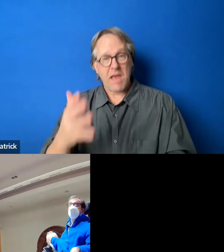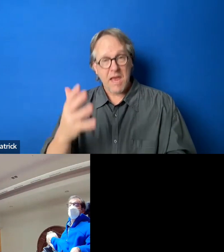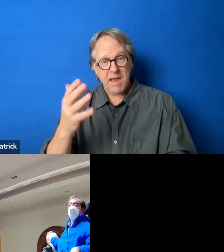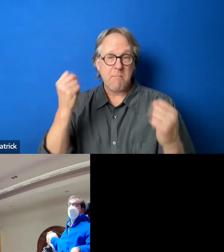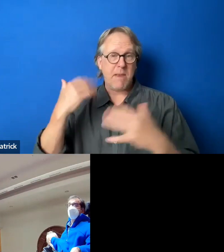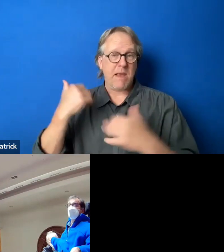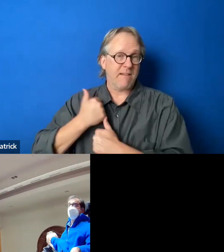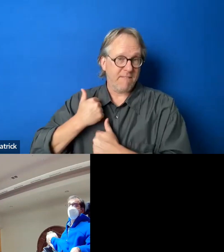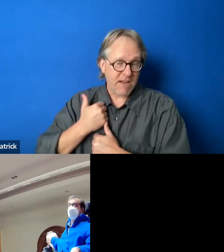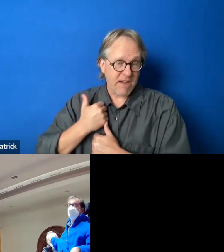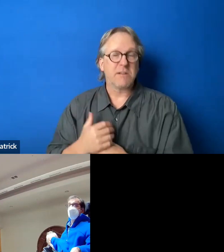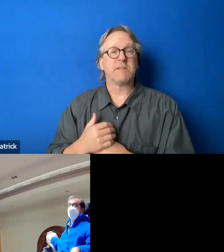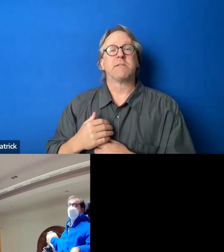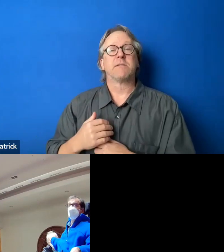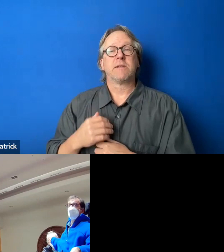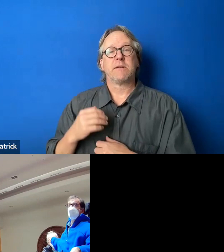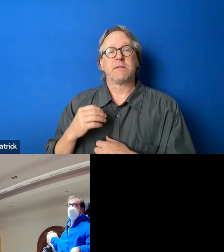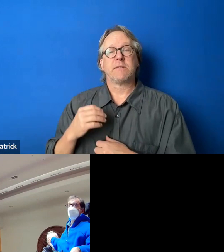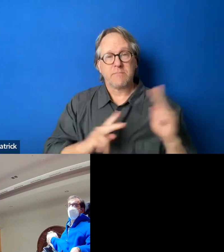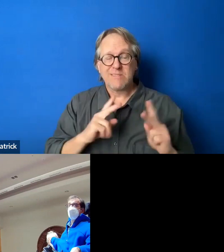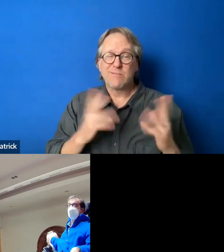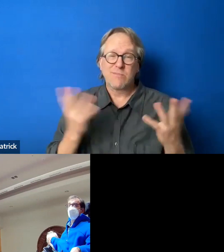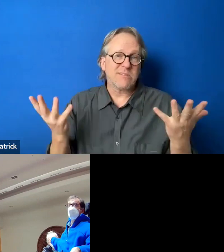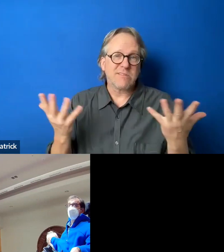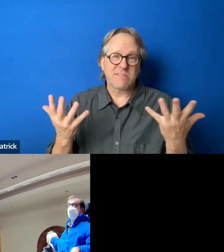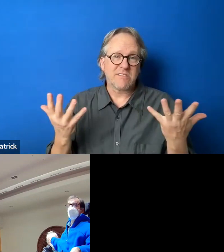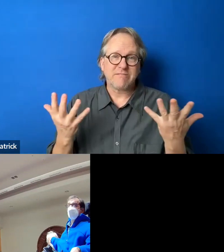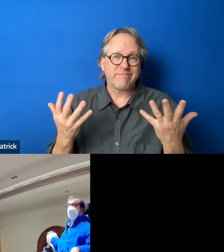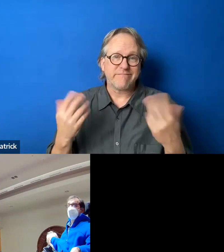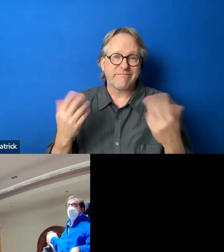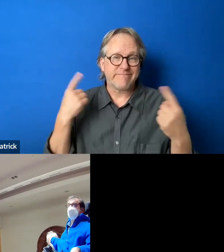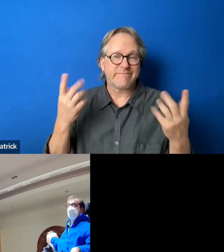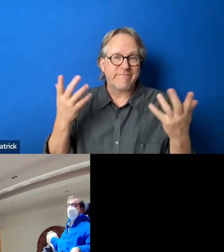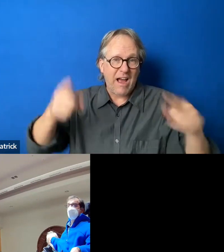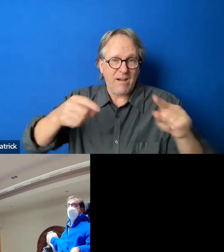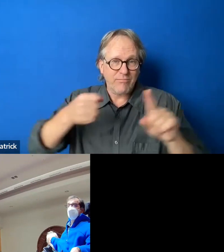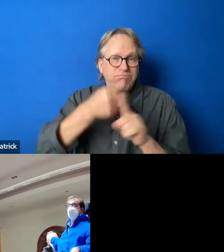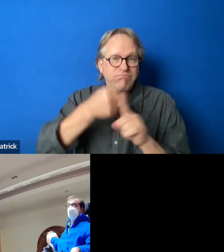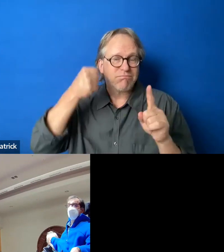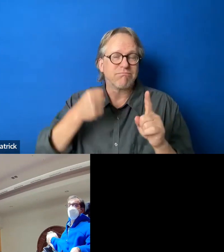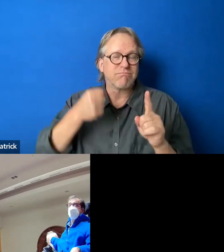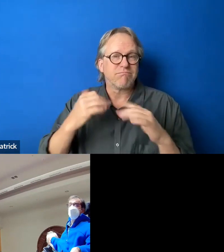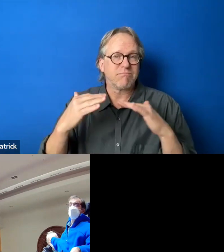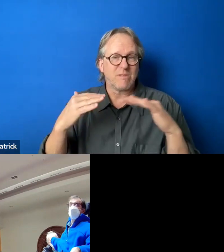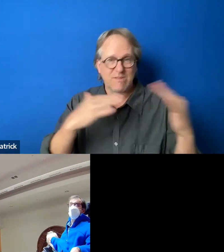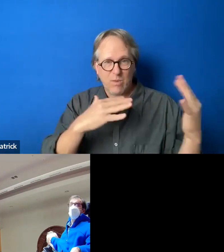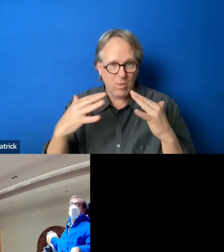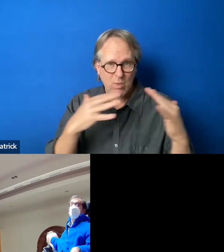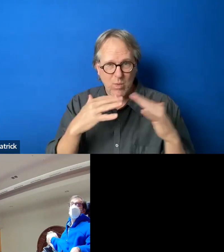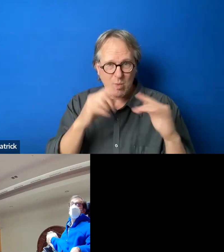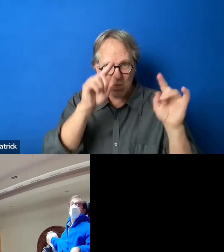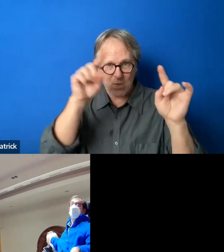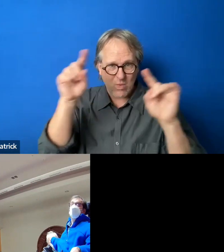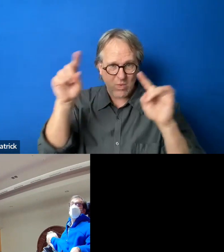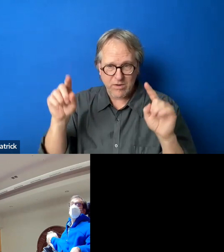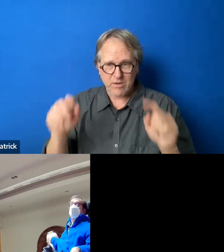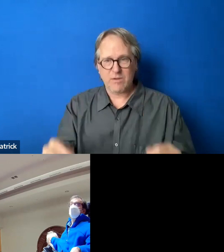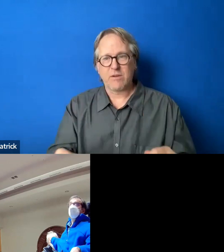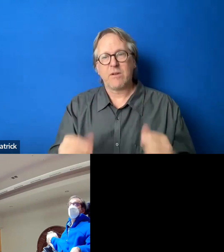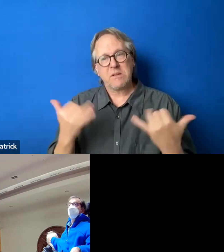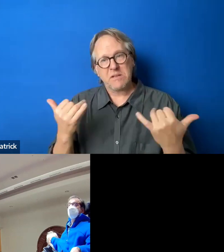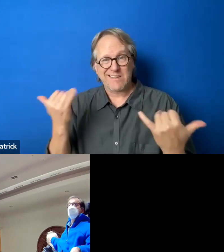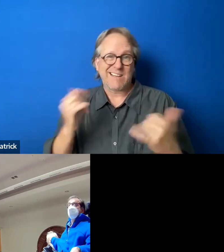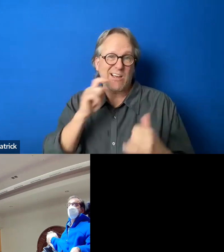and civilians have been caught up in war. Such as those in the Ukraine. Such as those in